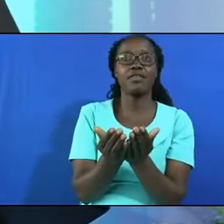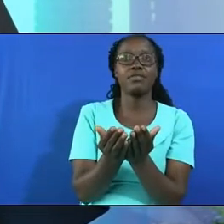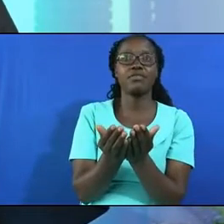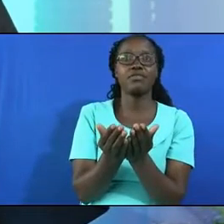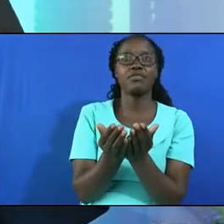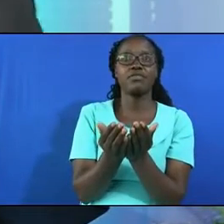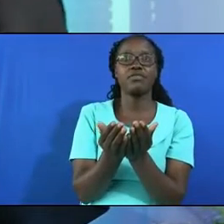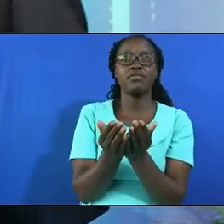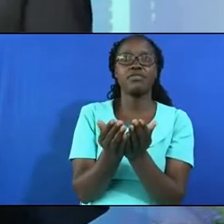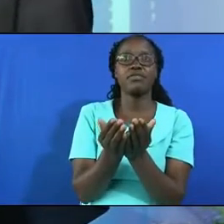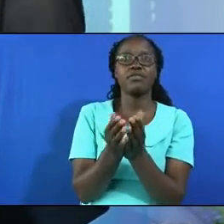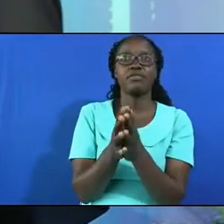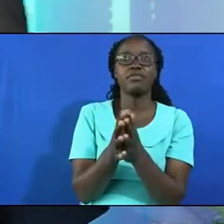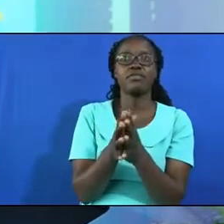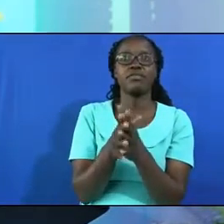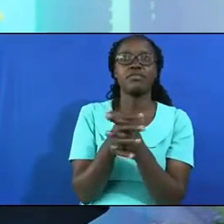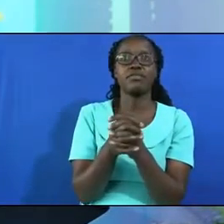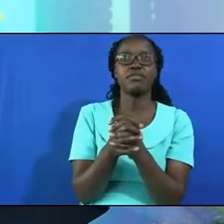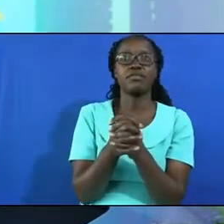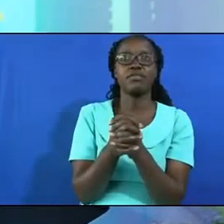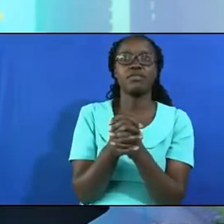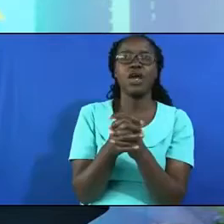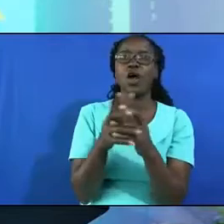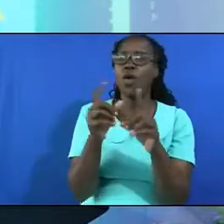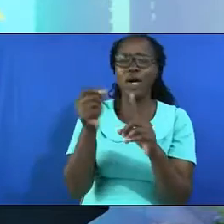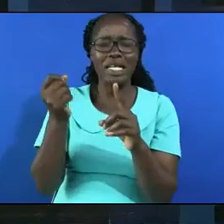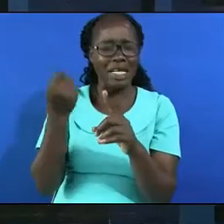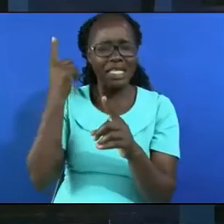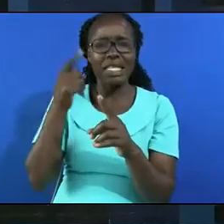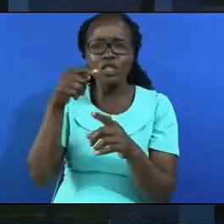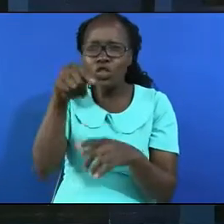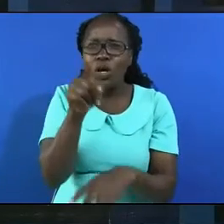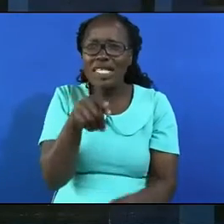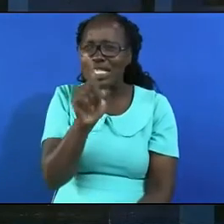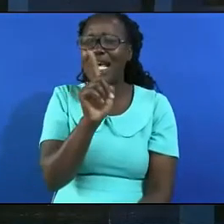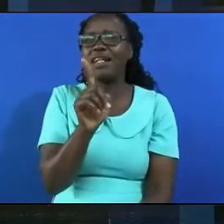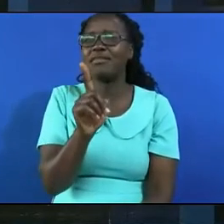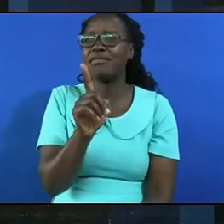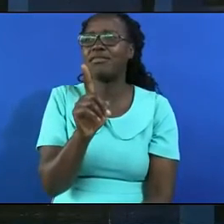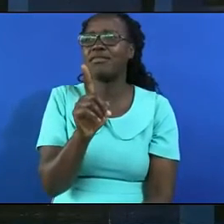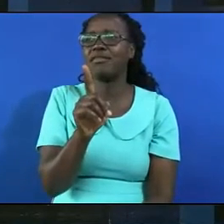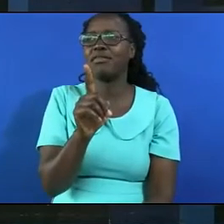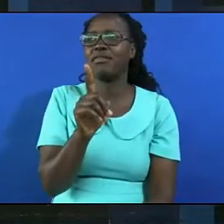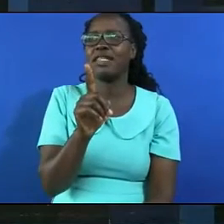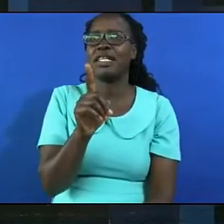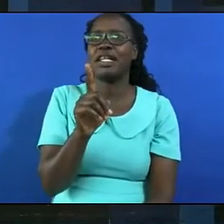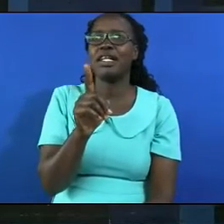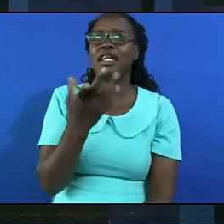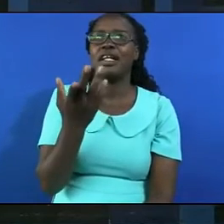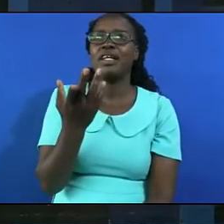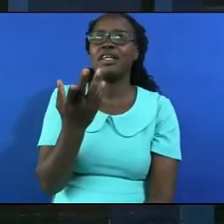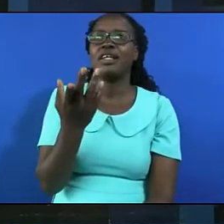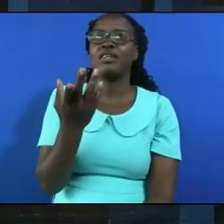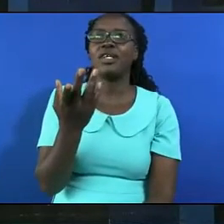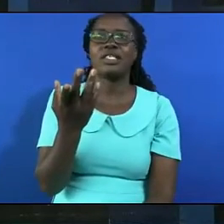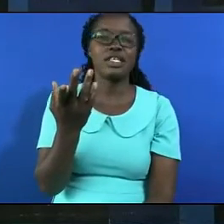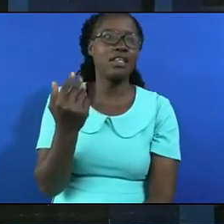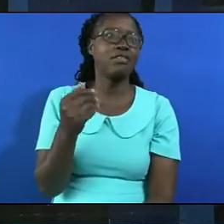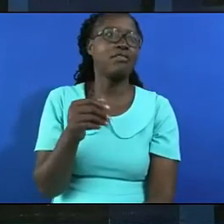So make yourself. I want you to get that word yourself. So make. I can't hear you. So